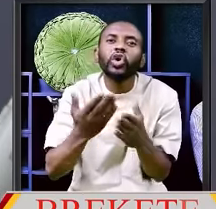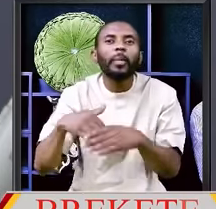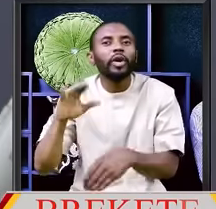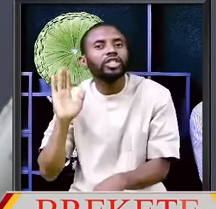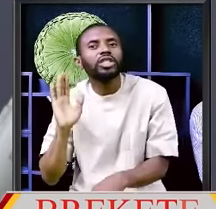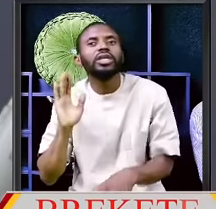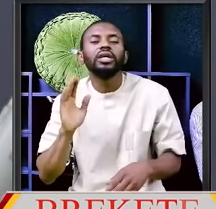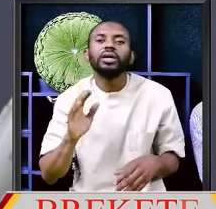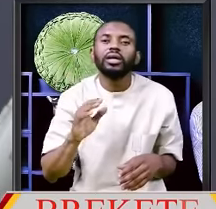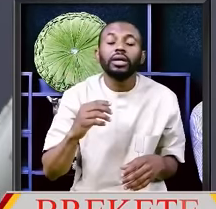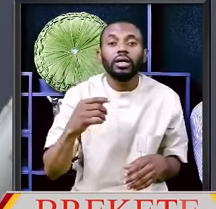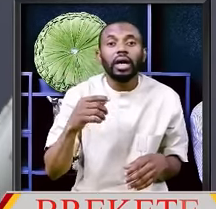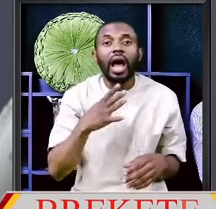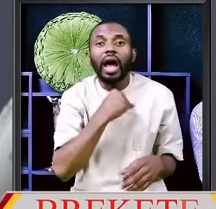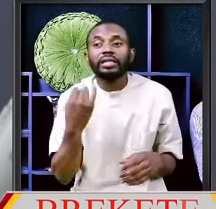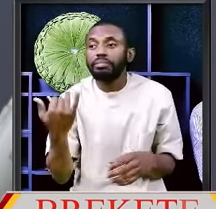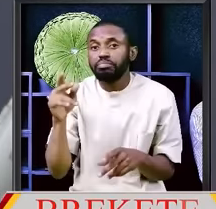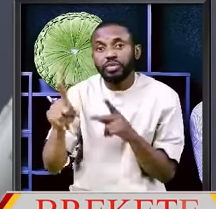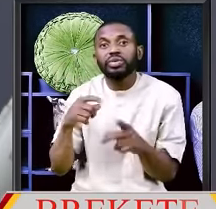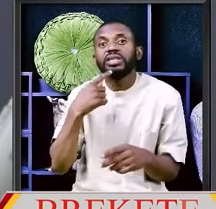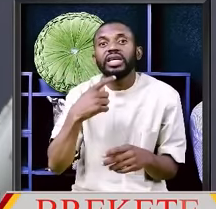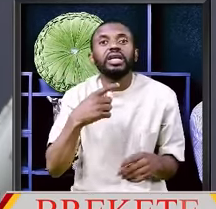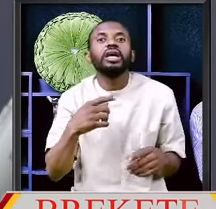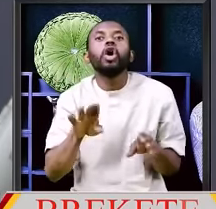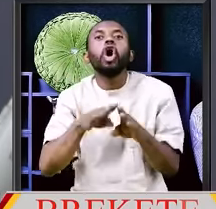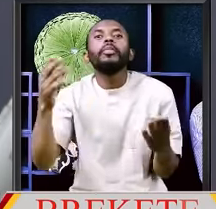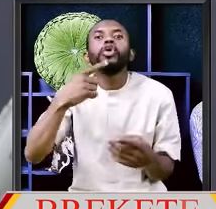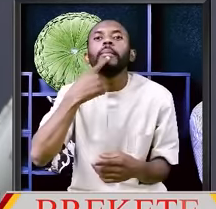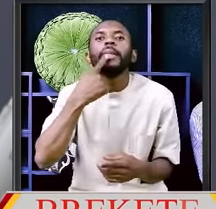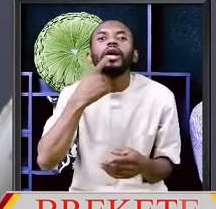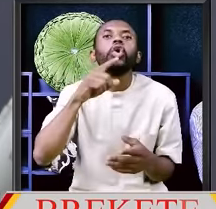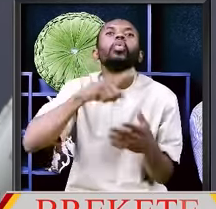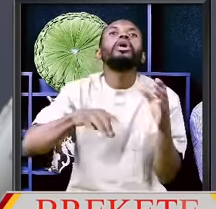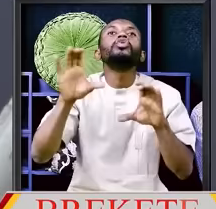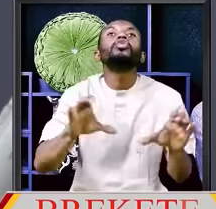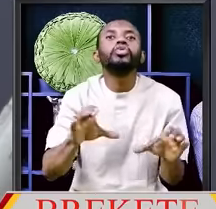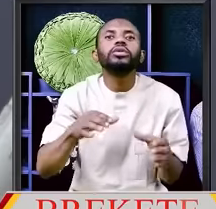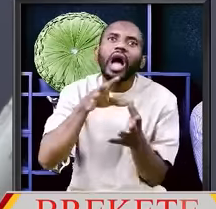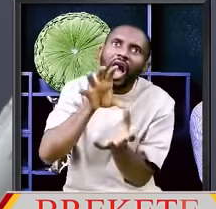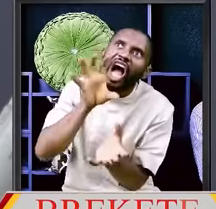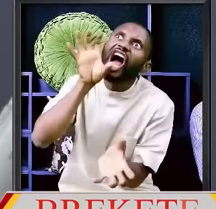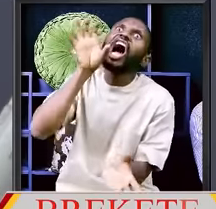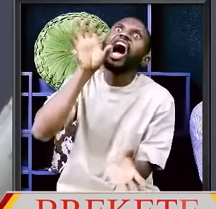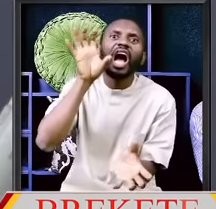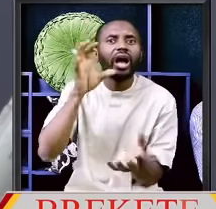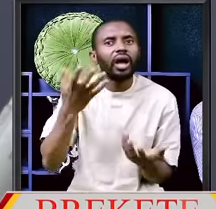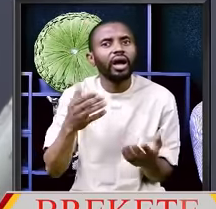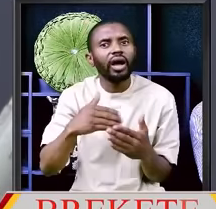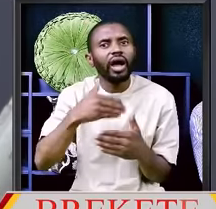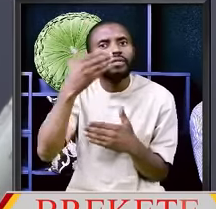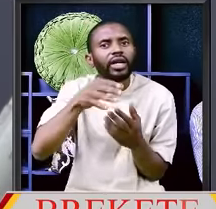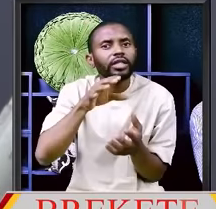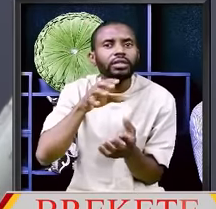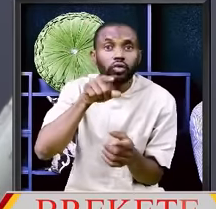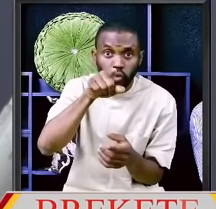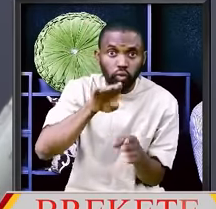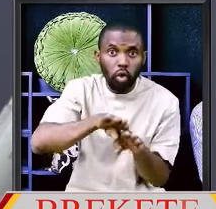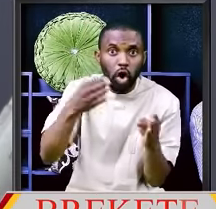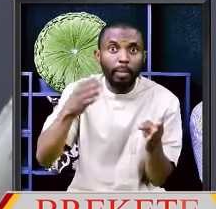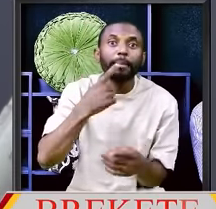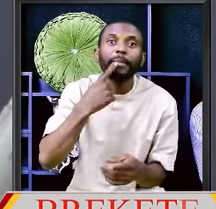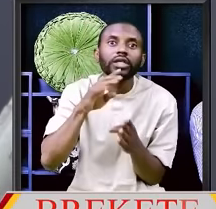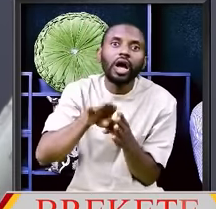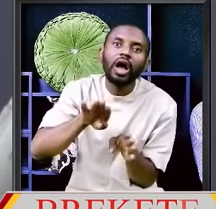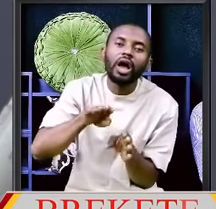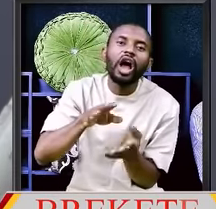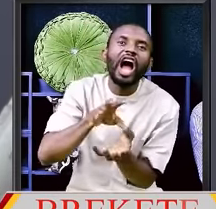out. As they talk, say, may they smell mouth, what do you go do? Then after you open mouth, they smell, they no